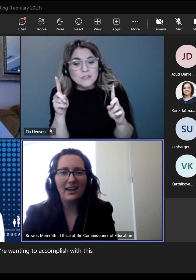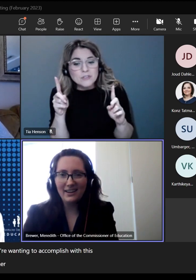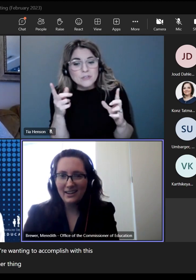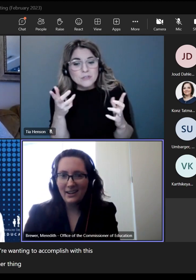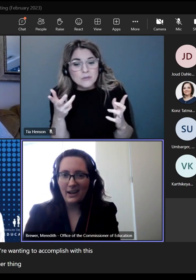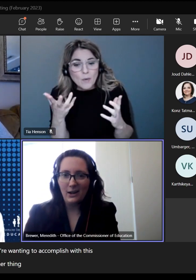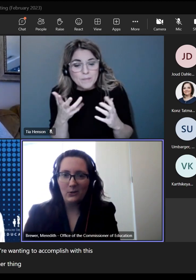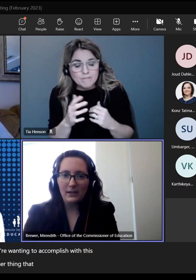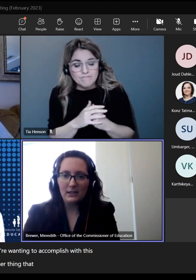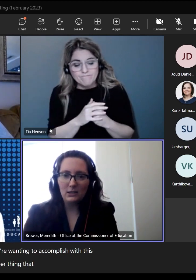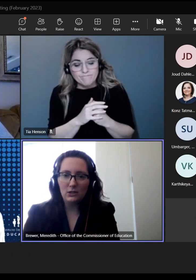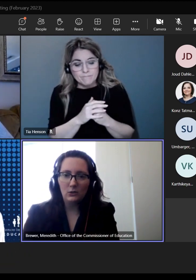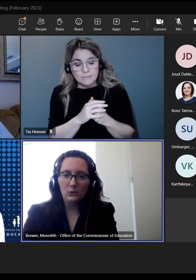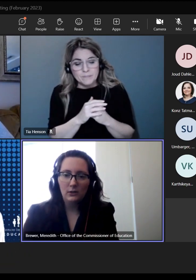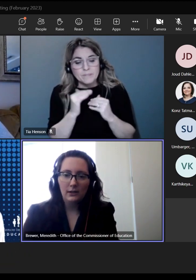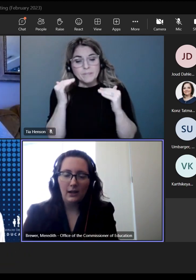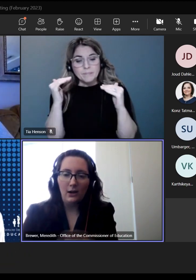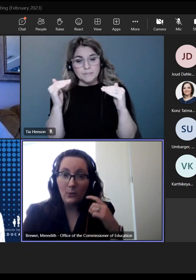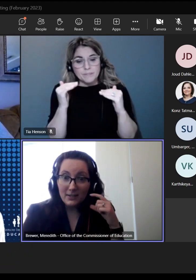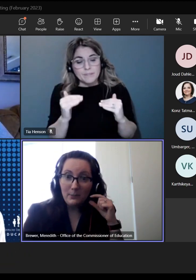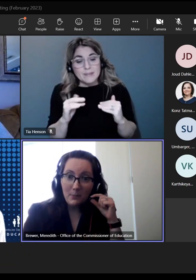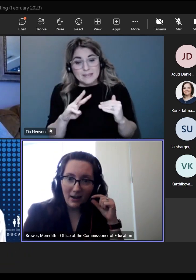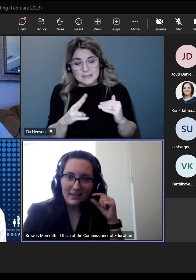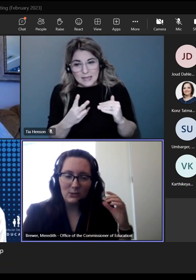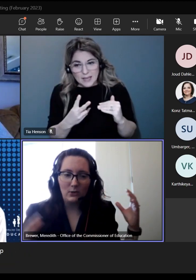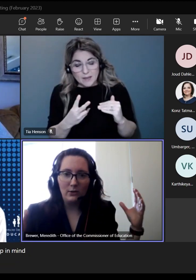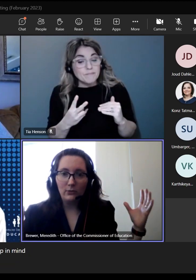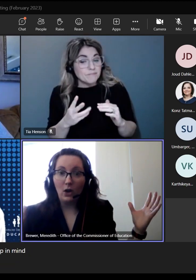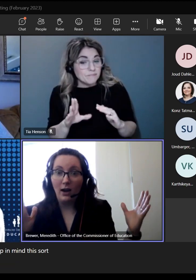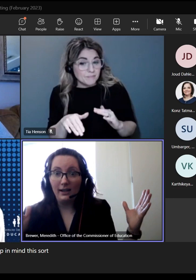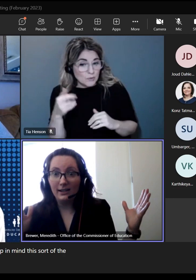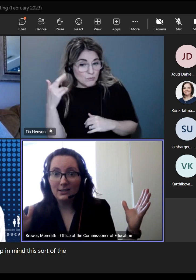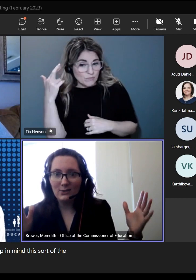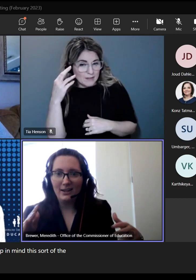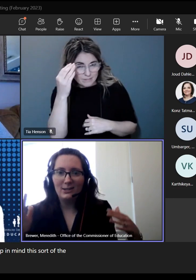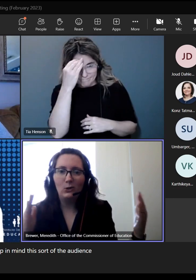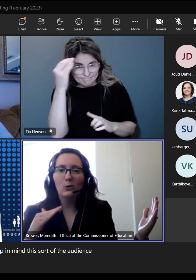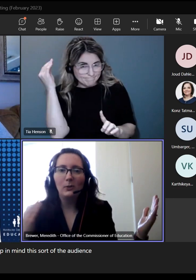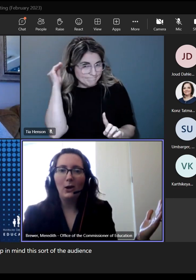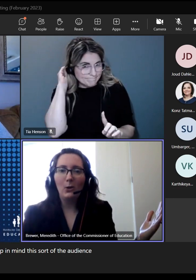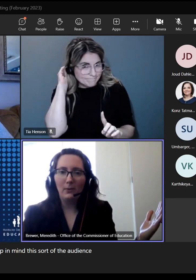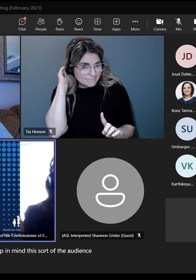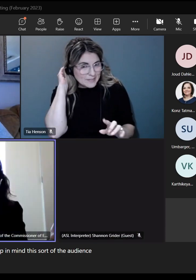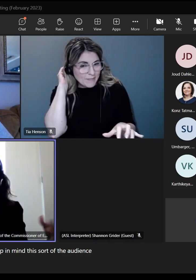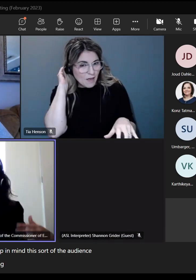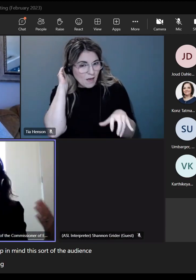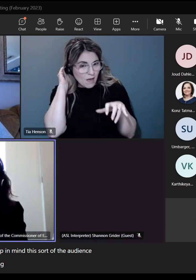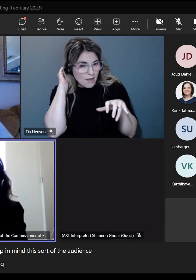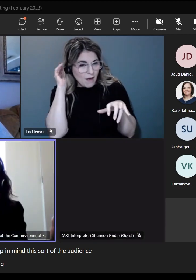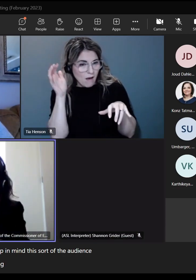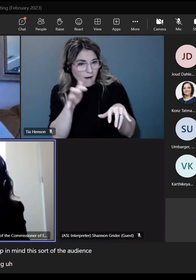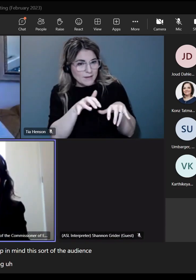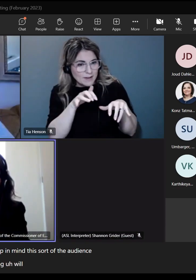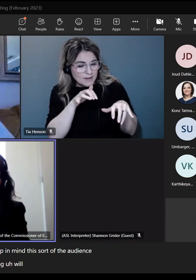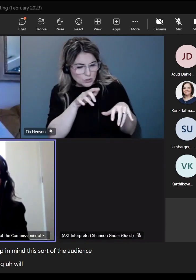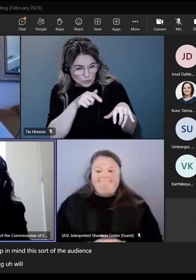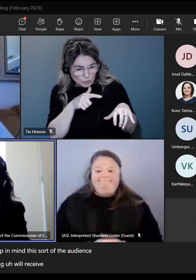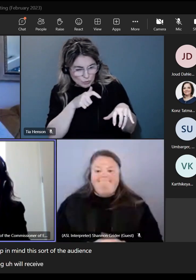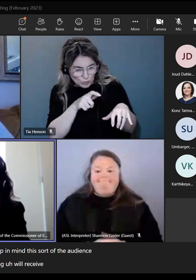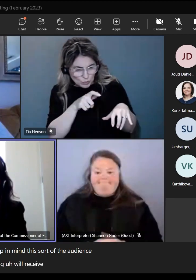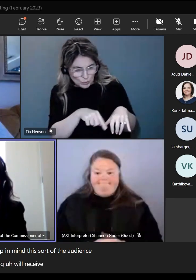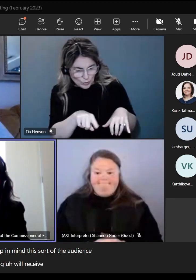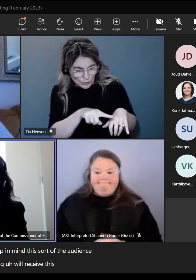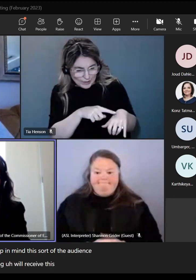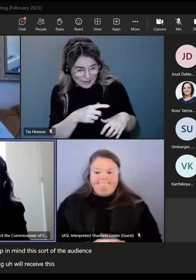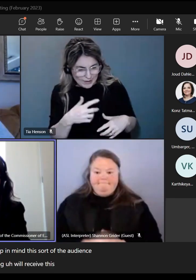think the other thing that uh we need to uh always keep in mind is sort of the audience right so who are we hoping uh will receive